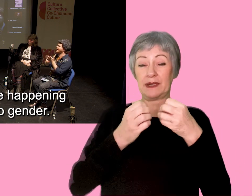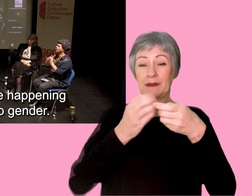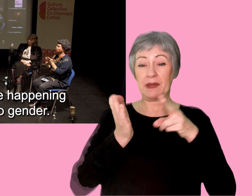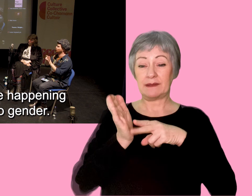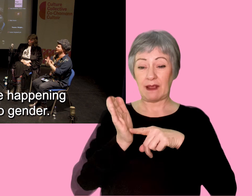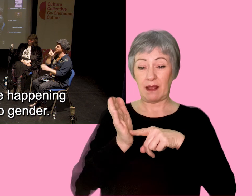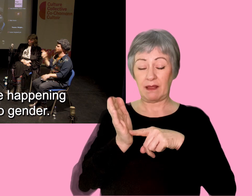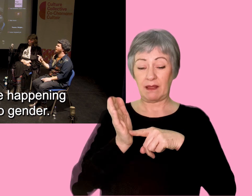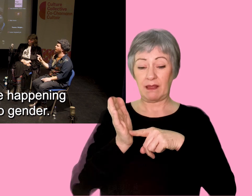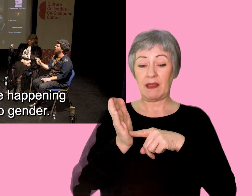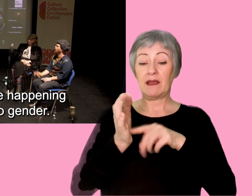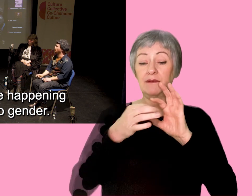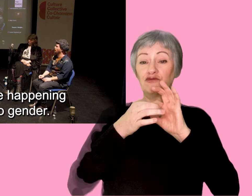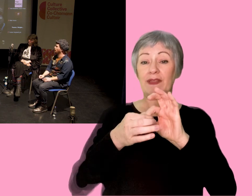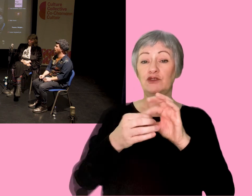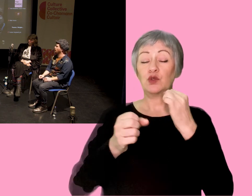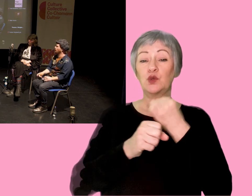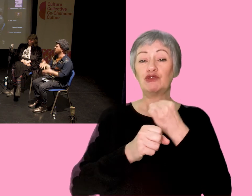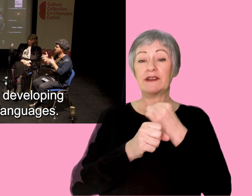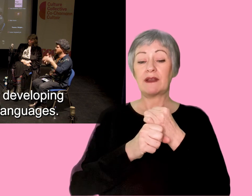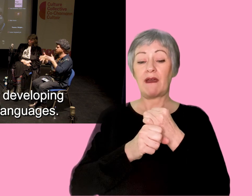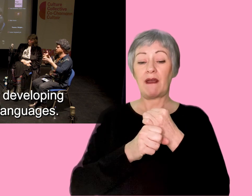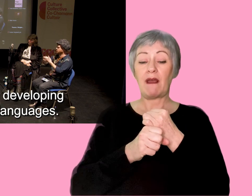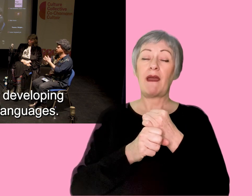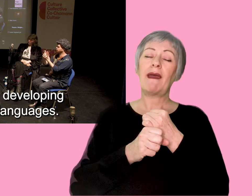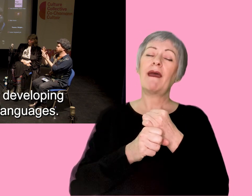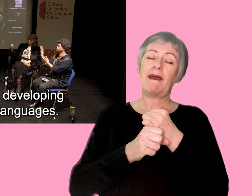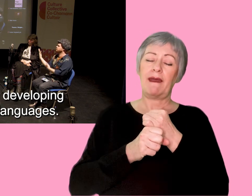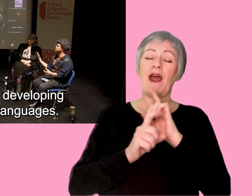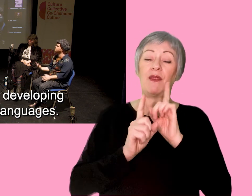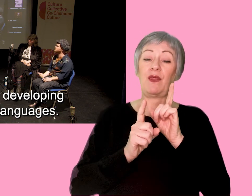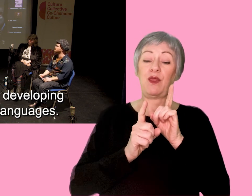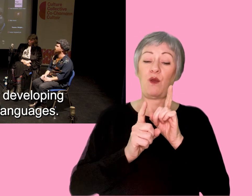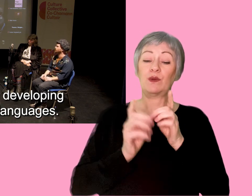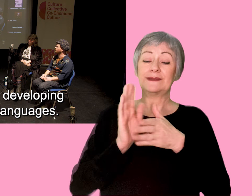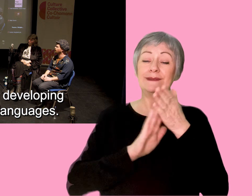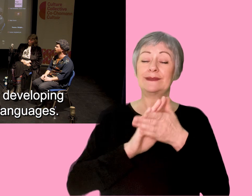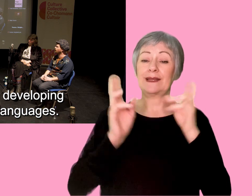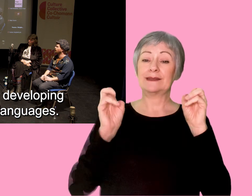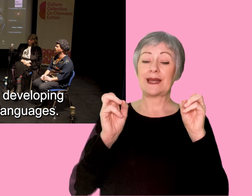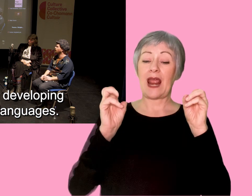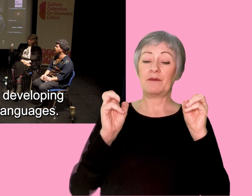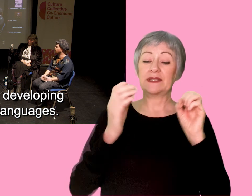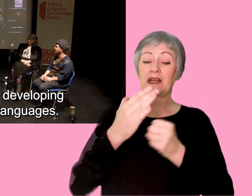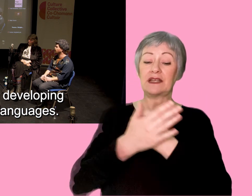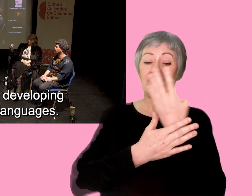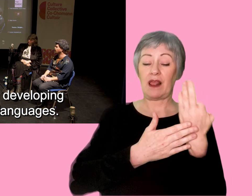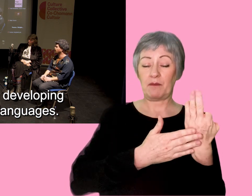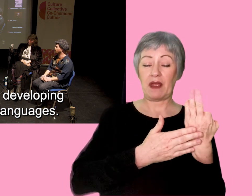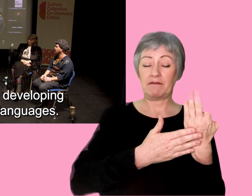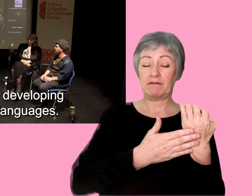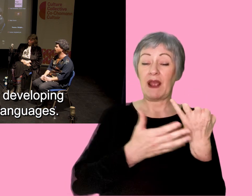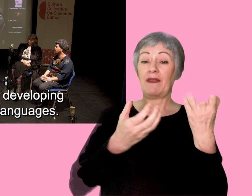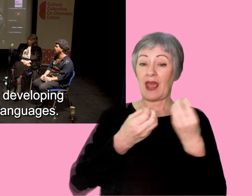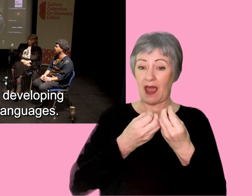BSL in relation to gender, and those sign terms are developing as they